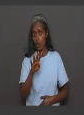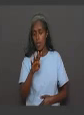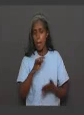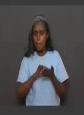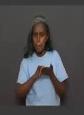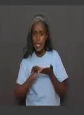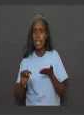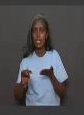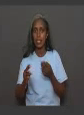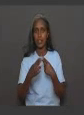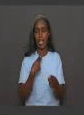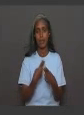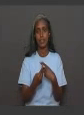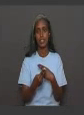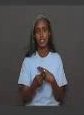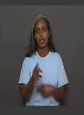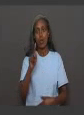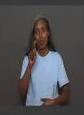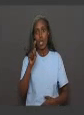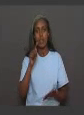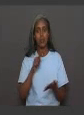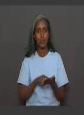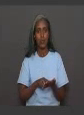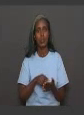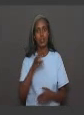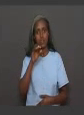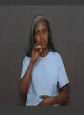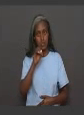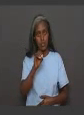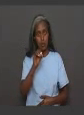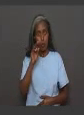3.4 million times